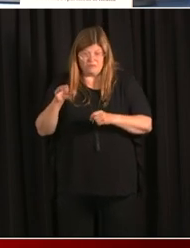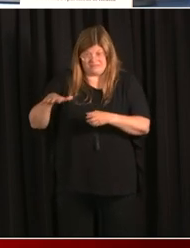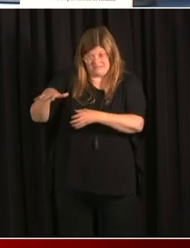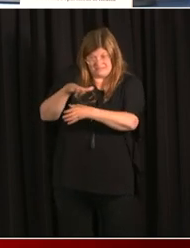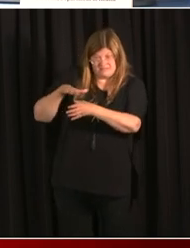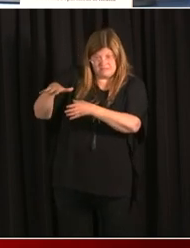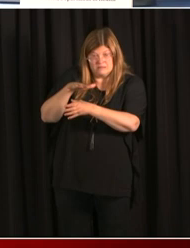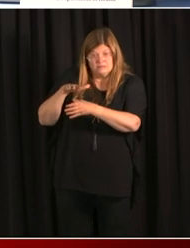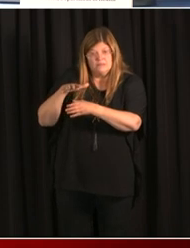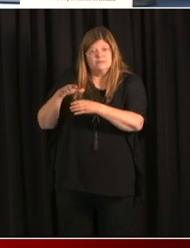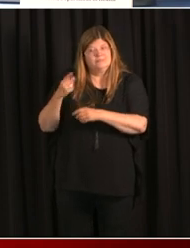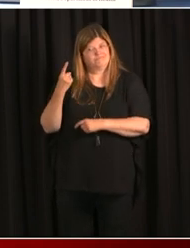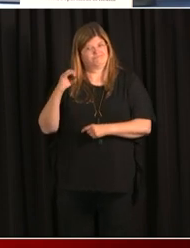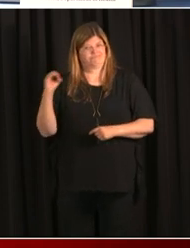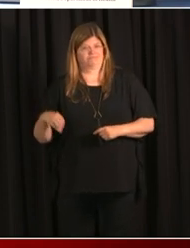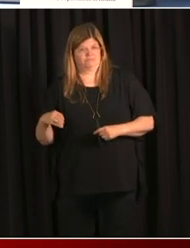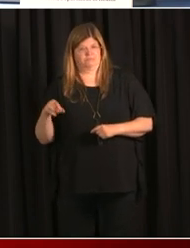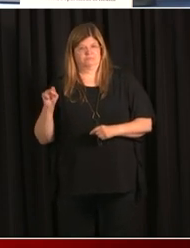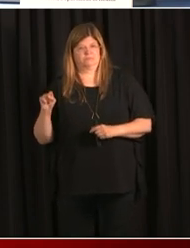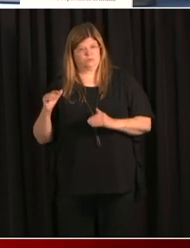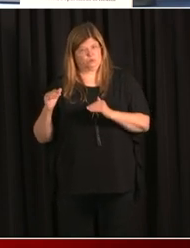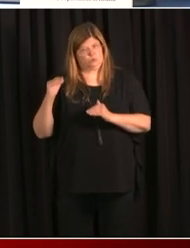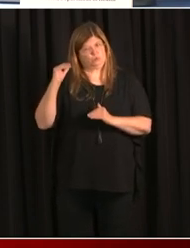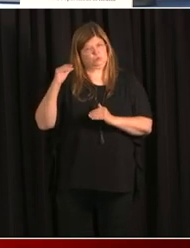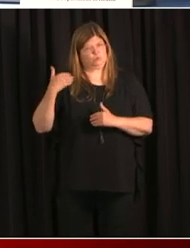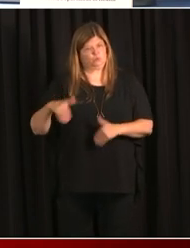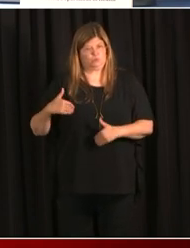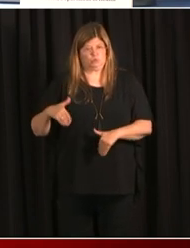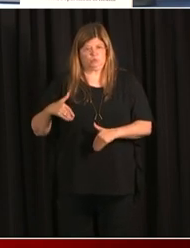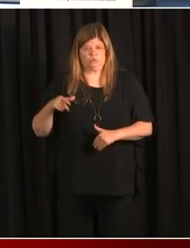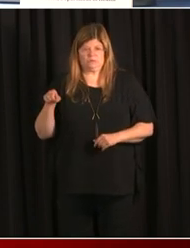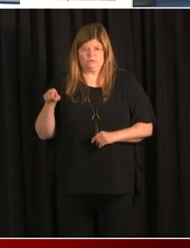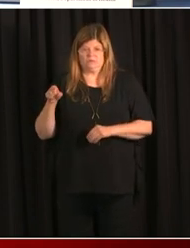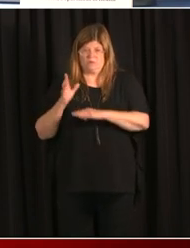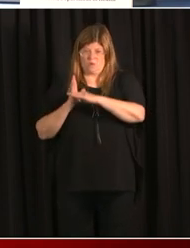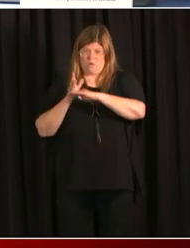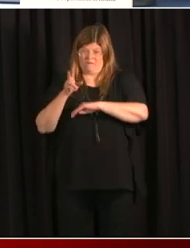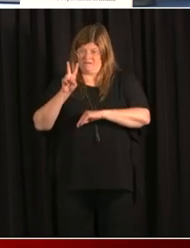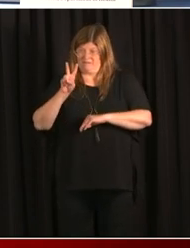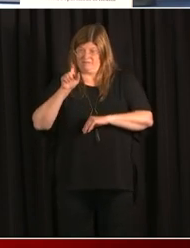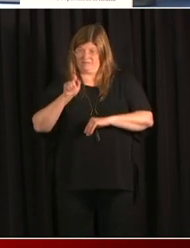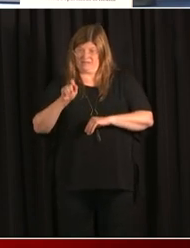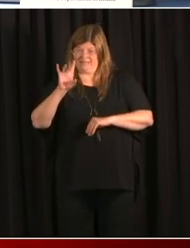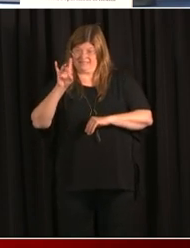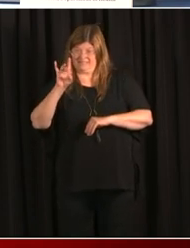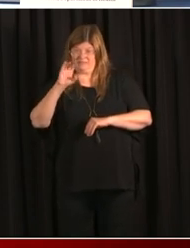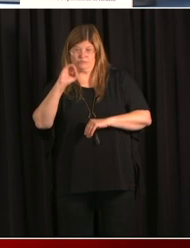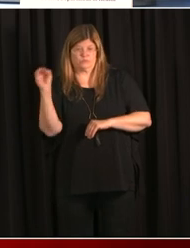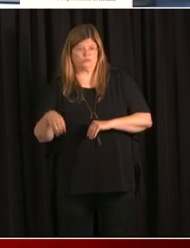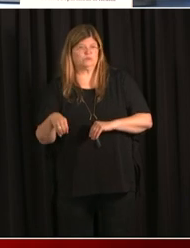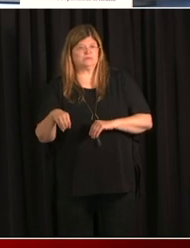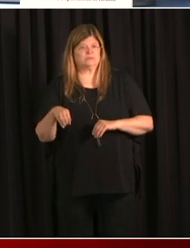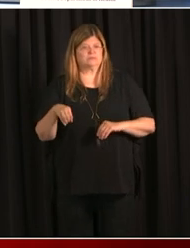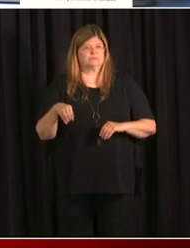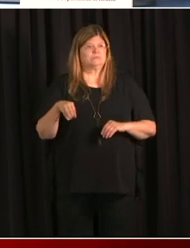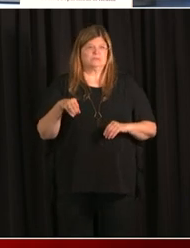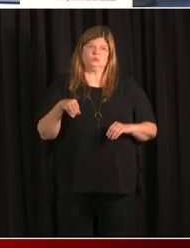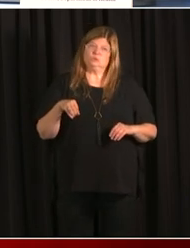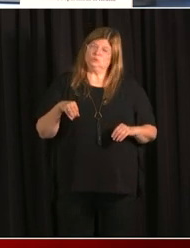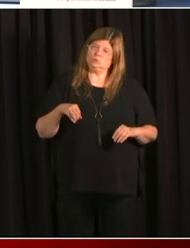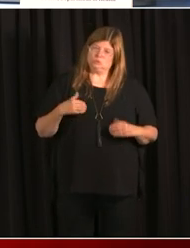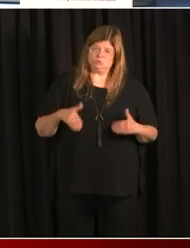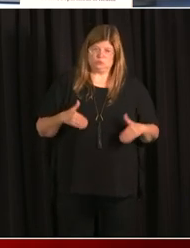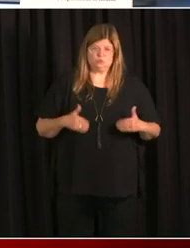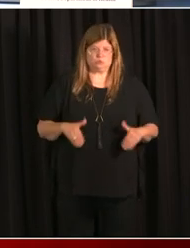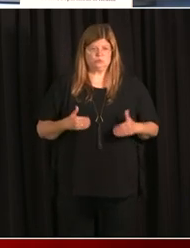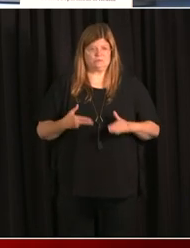the Black community, residents are disproportionately impacted, where over 2.8% of Black residents in the district have